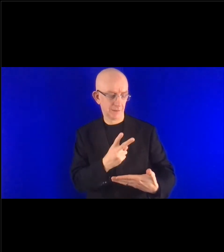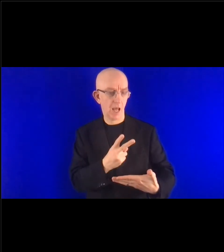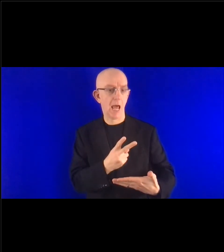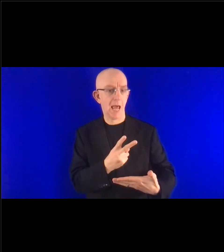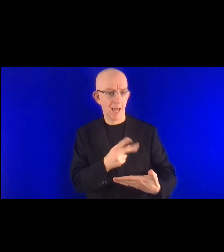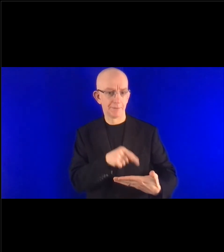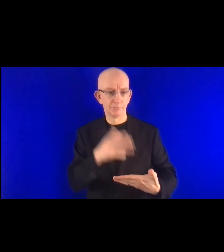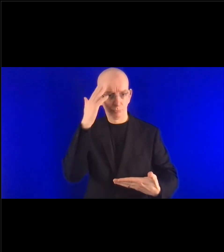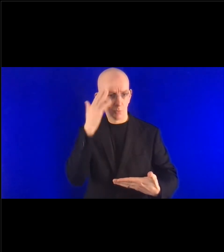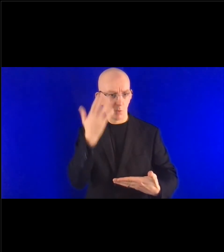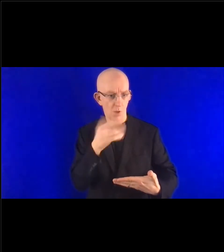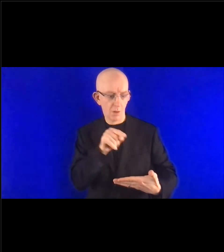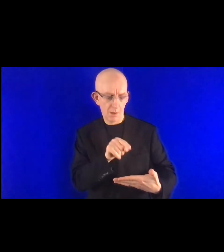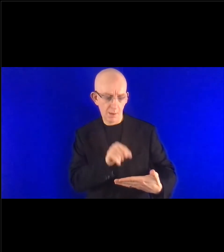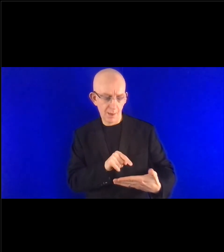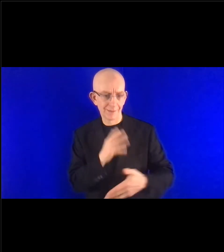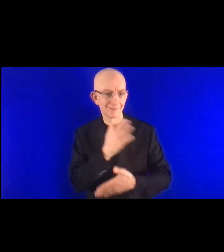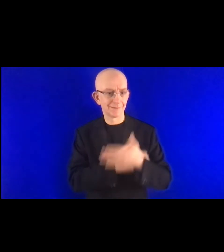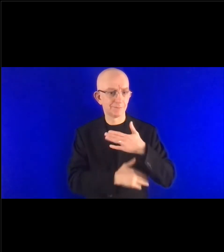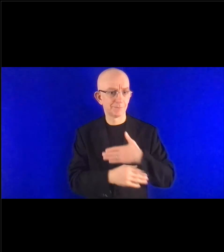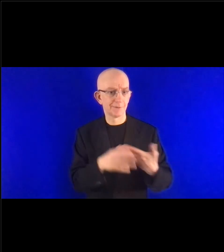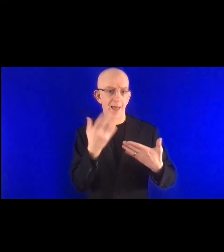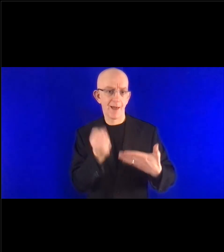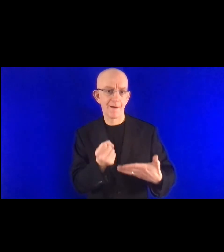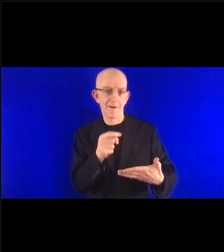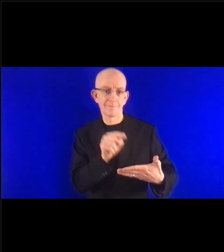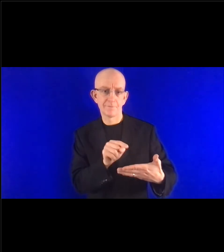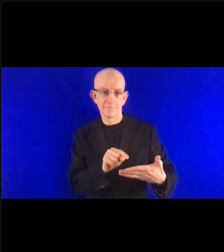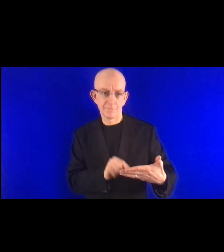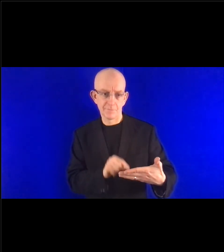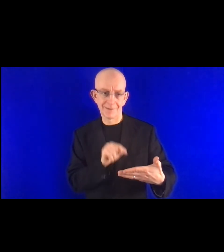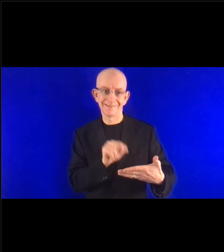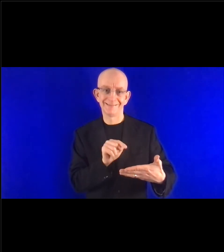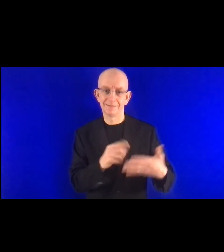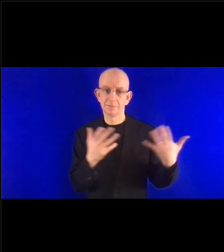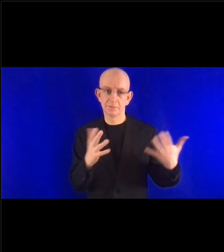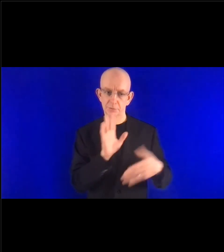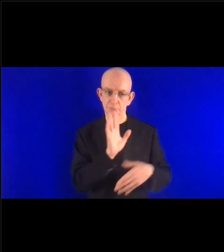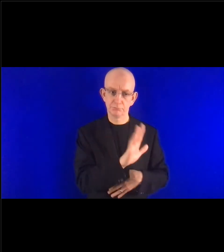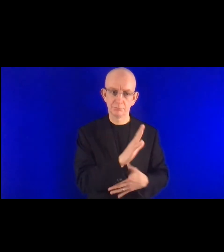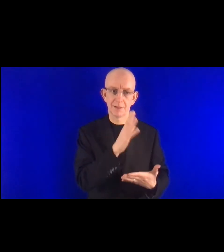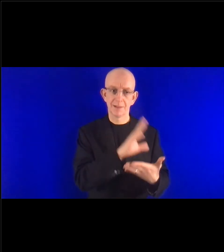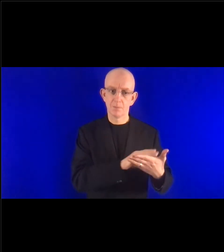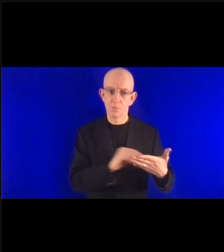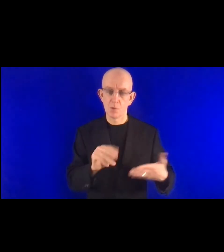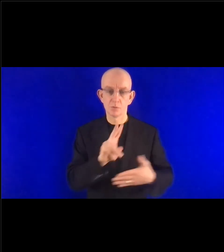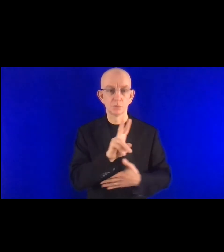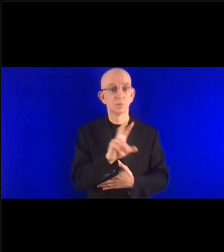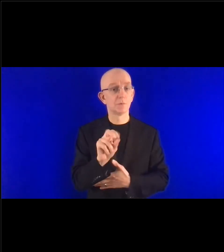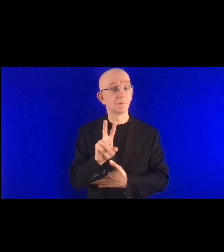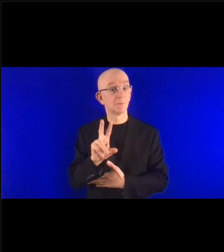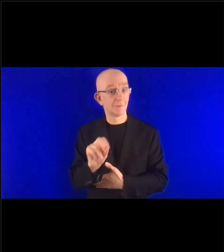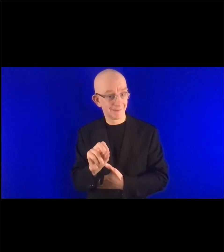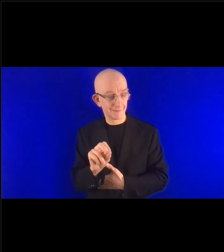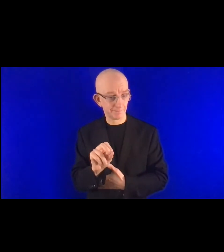on rehabilitation, accessibility, utilization, and adherence by all.